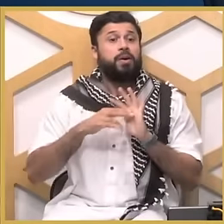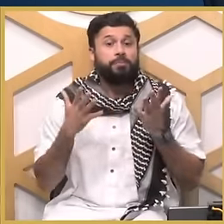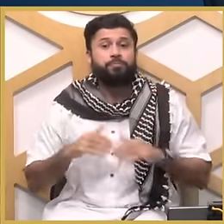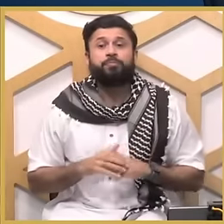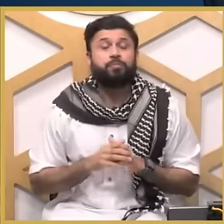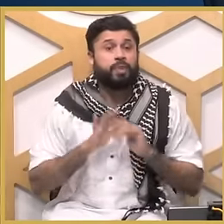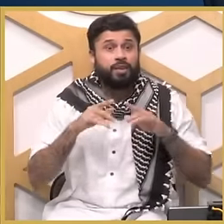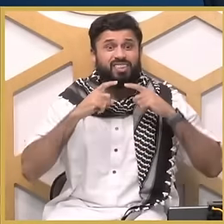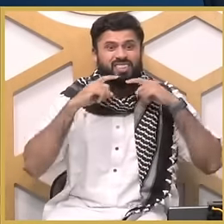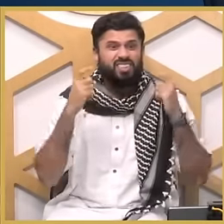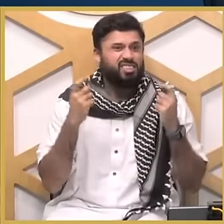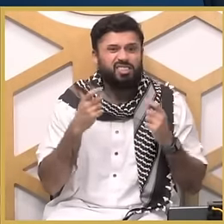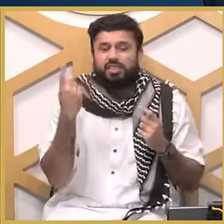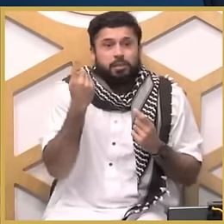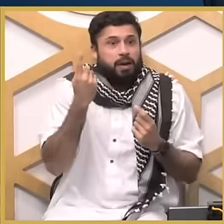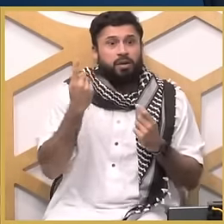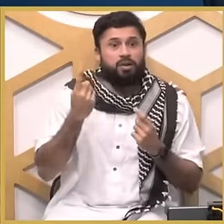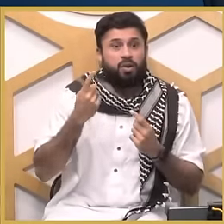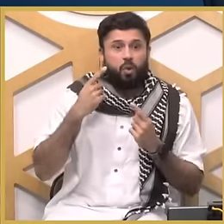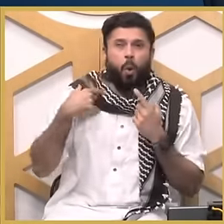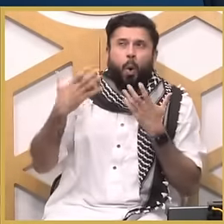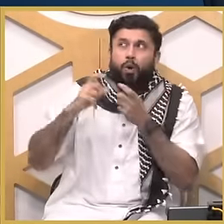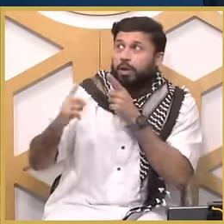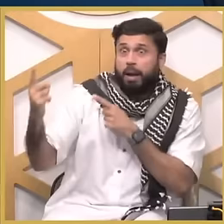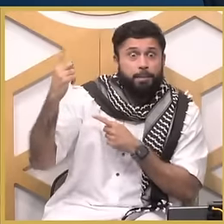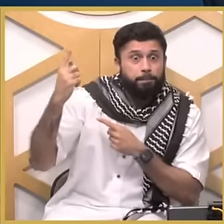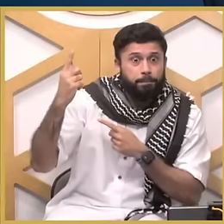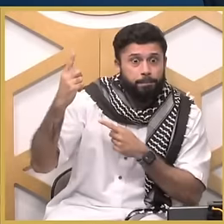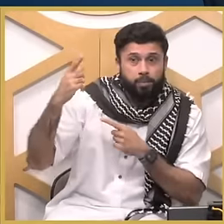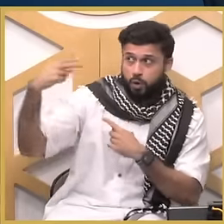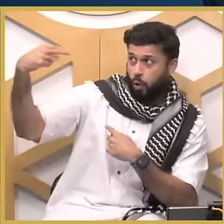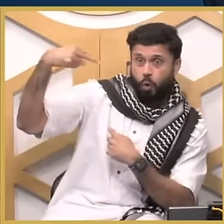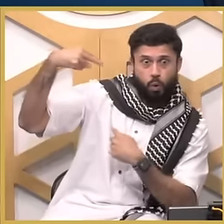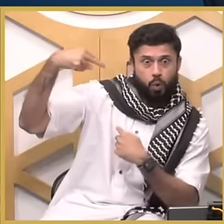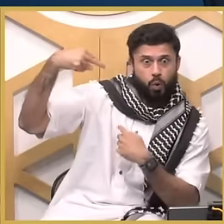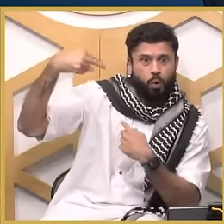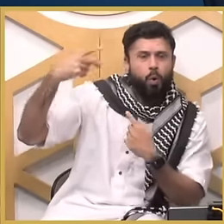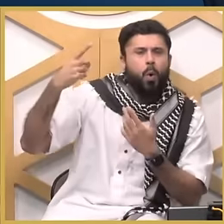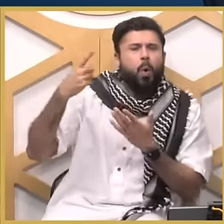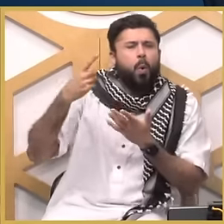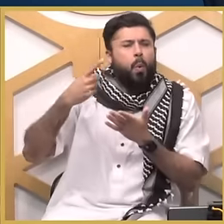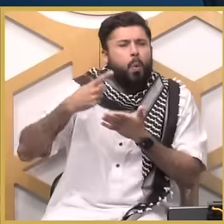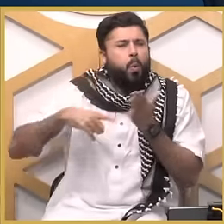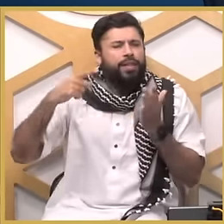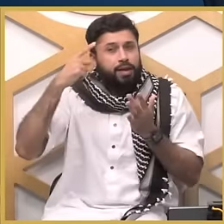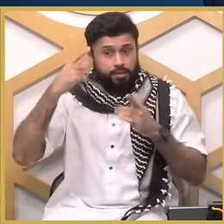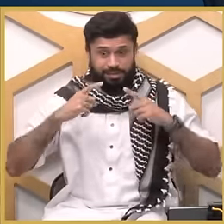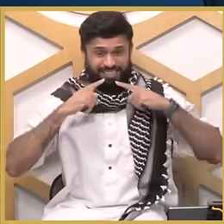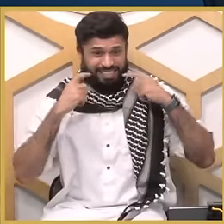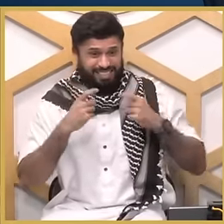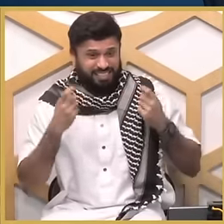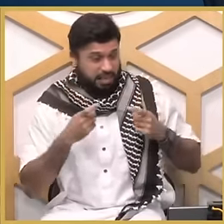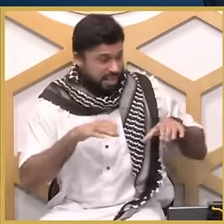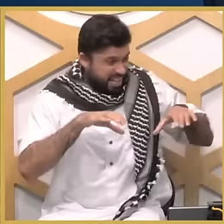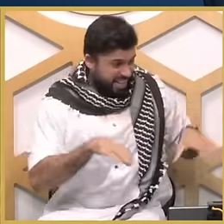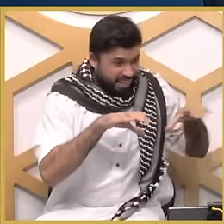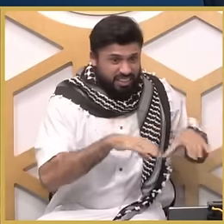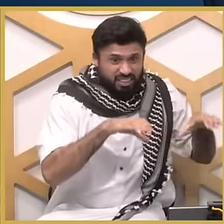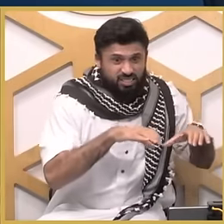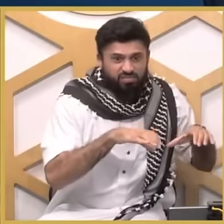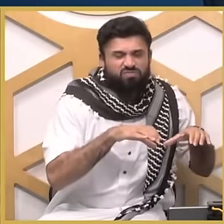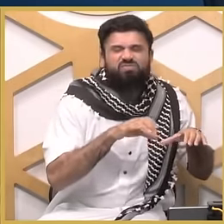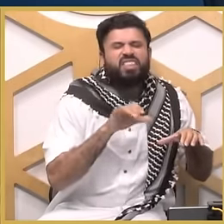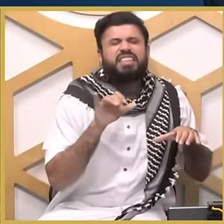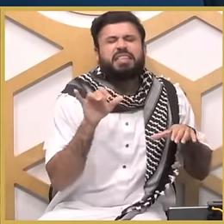would you want that anyway? You feel ashamed to begin with, because I know I'm not worthy of it anymore. Just like we said, that